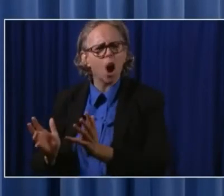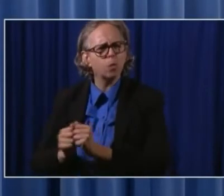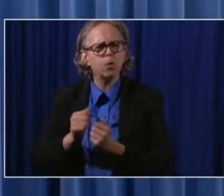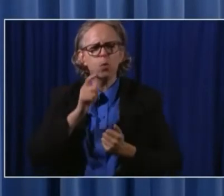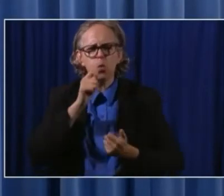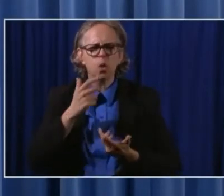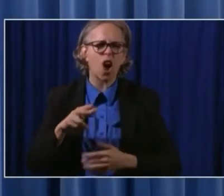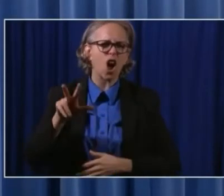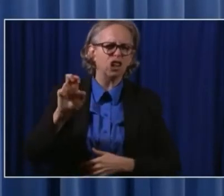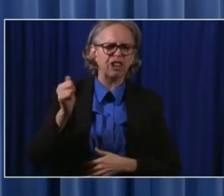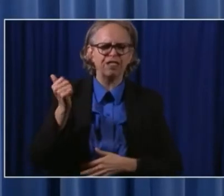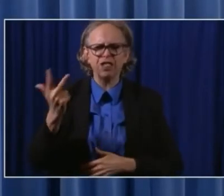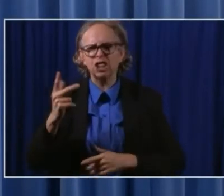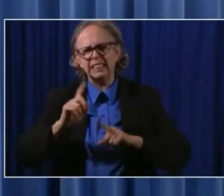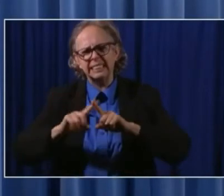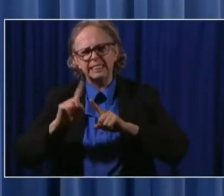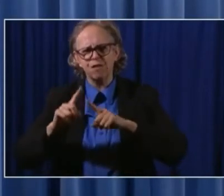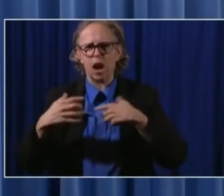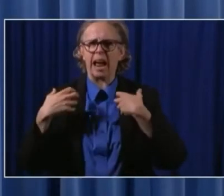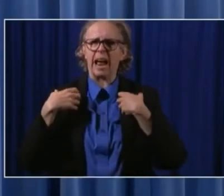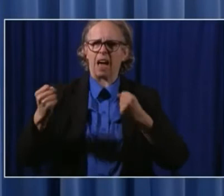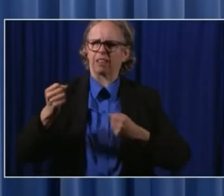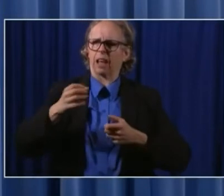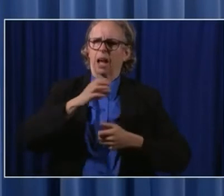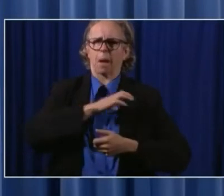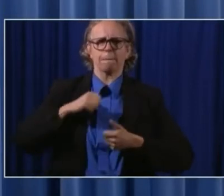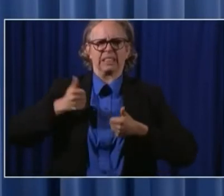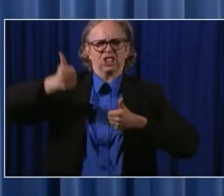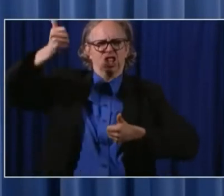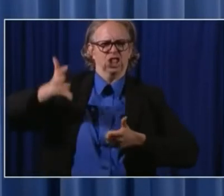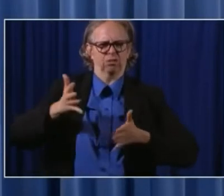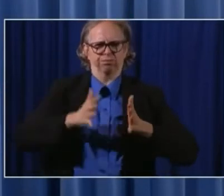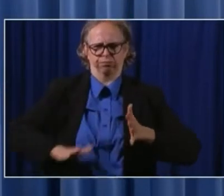around the state. I've also talked in the last few days